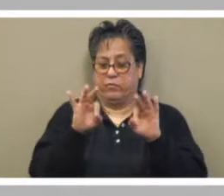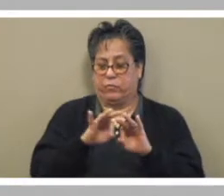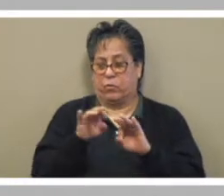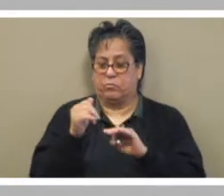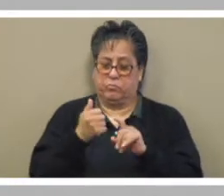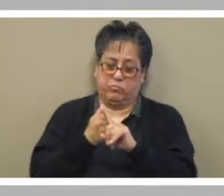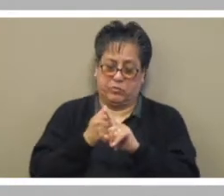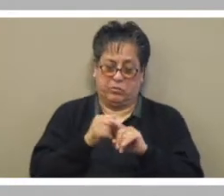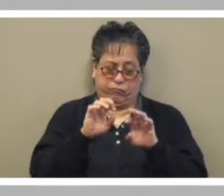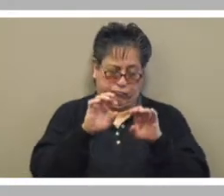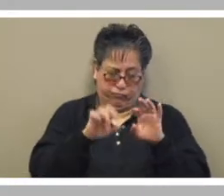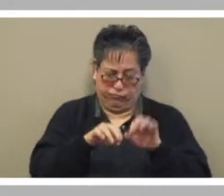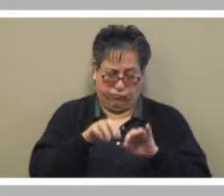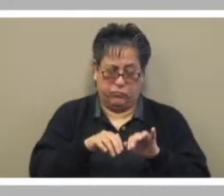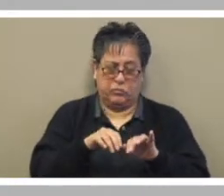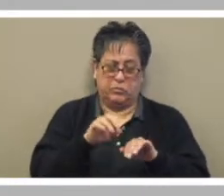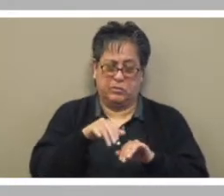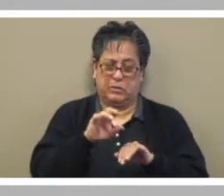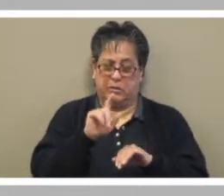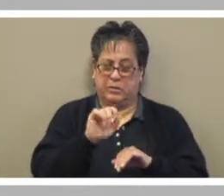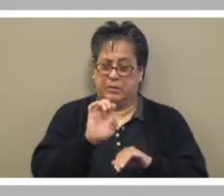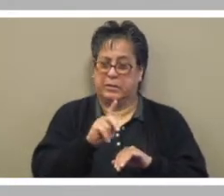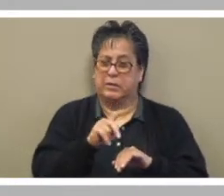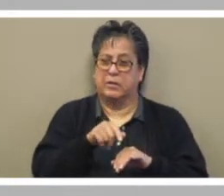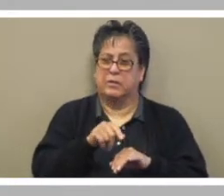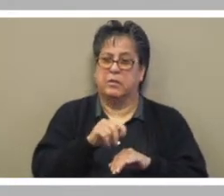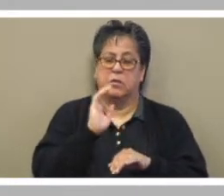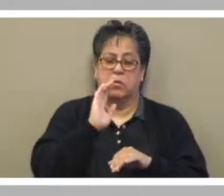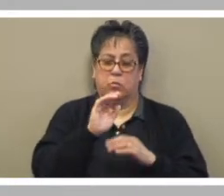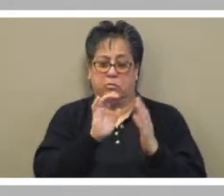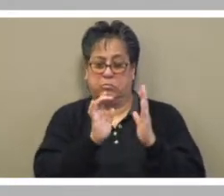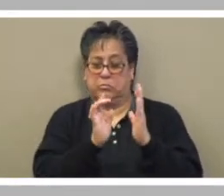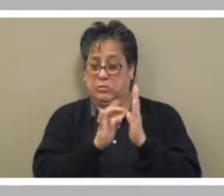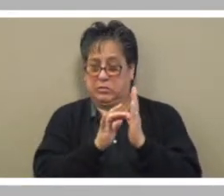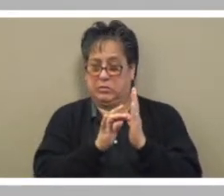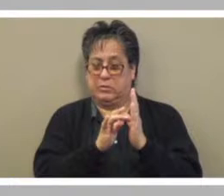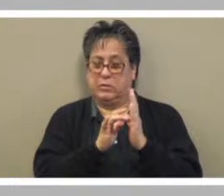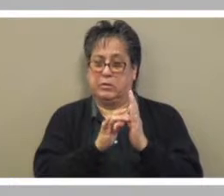out. This is the link here. You simply click on it